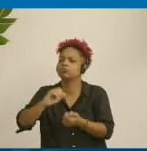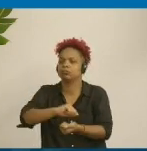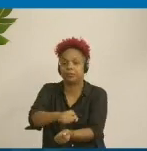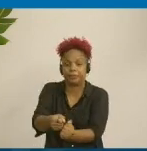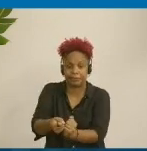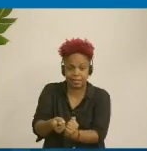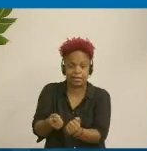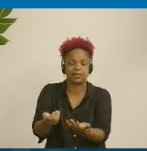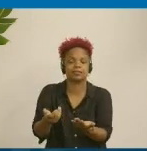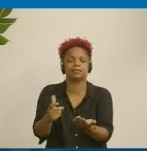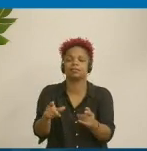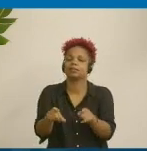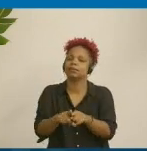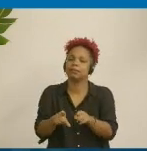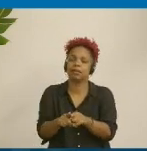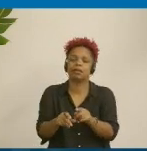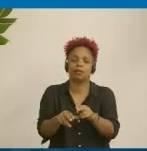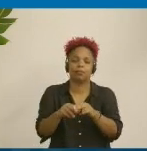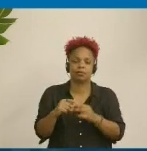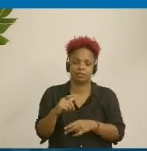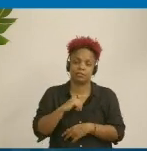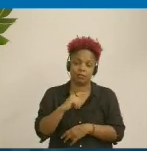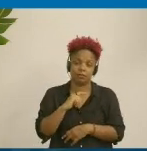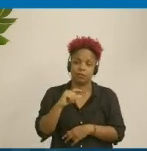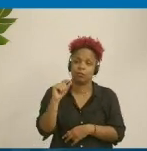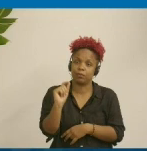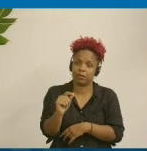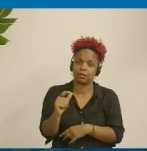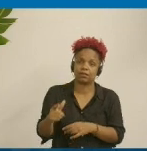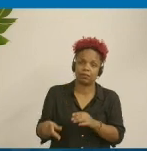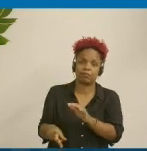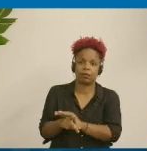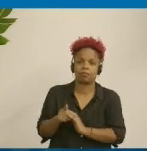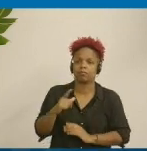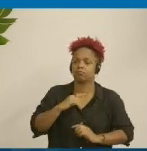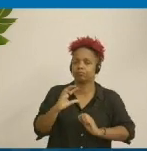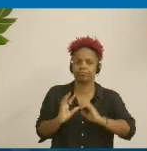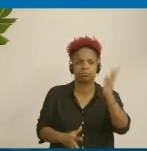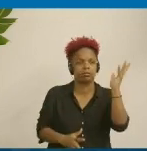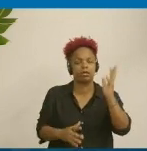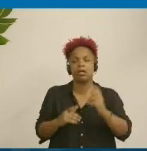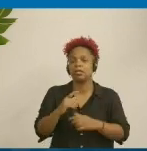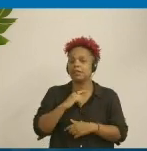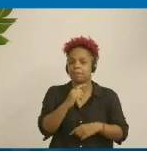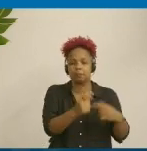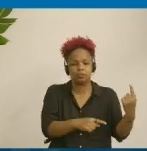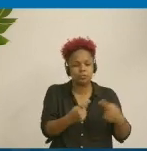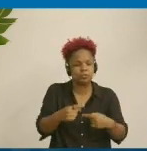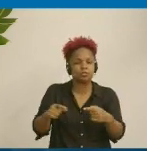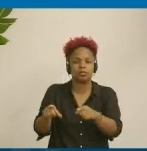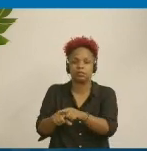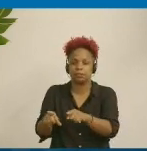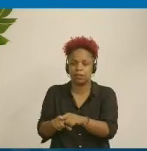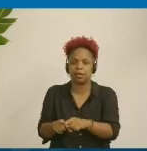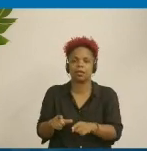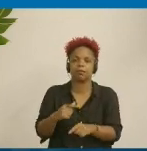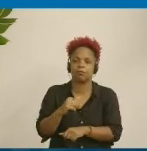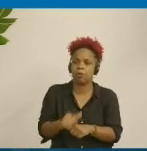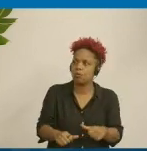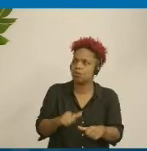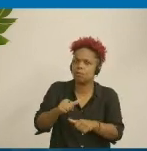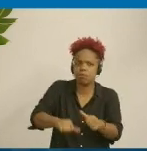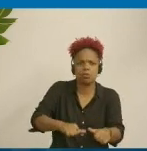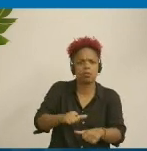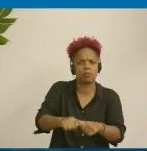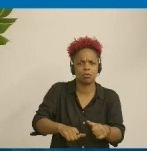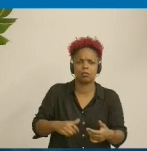the political instabilities and shifts that, you know, tend to move one foot forward and then